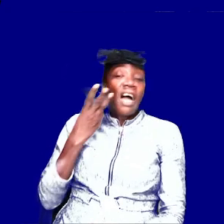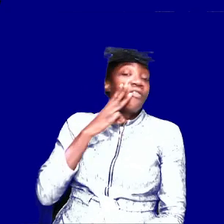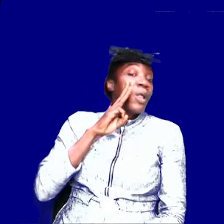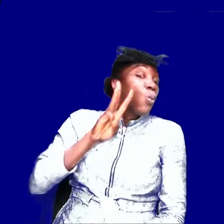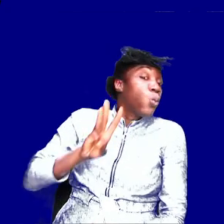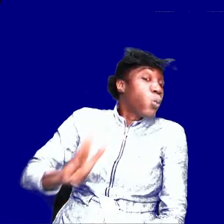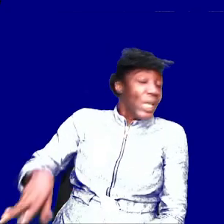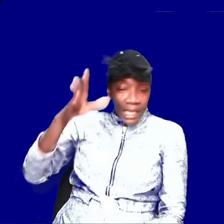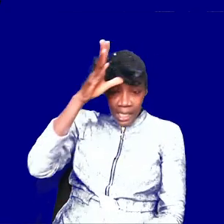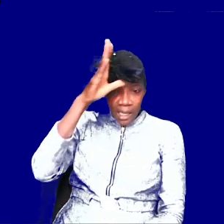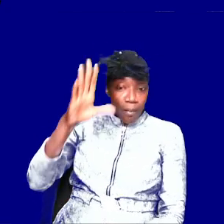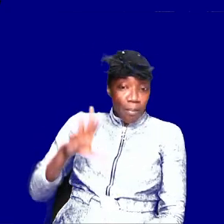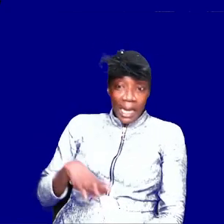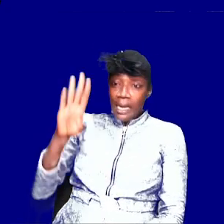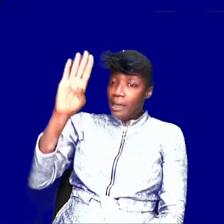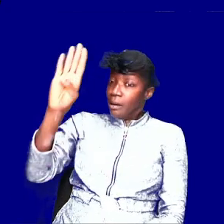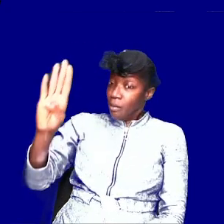Belial.